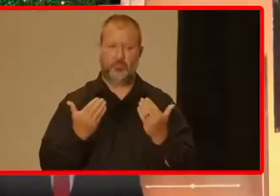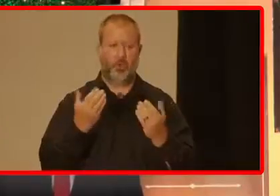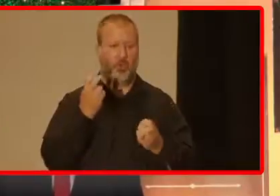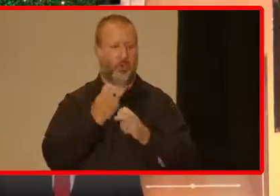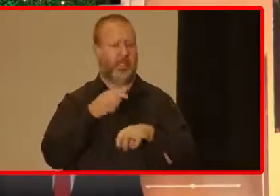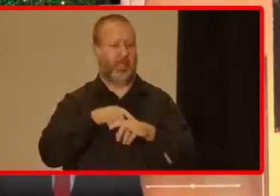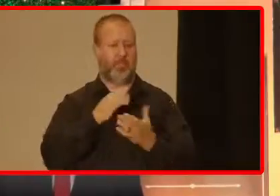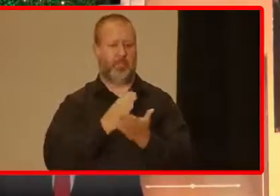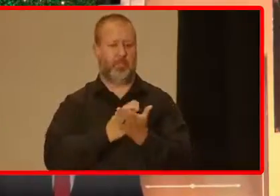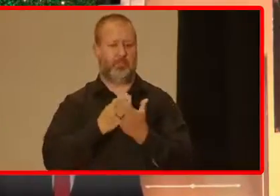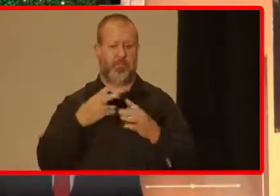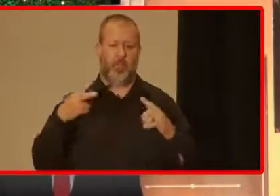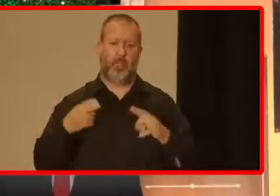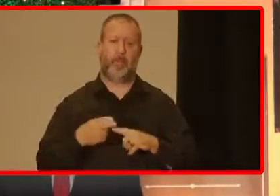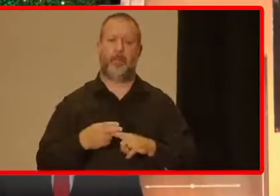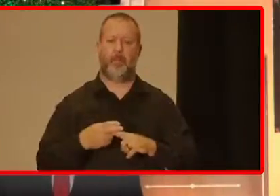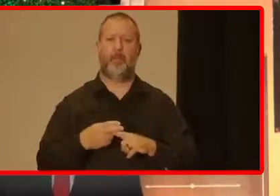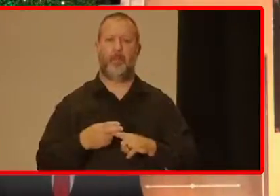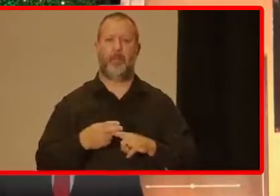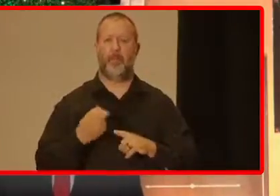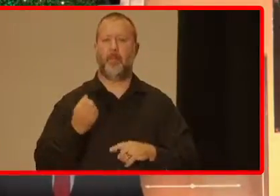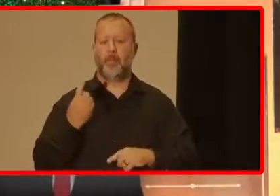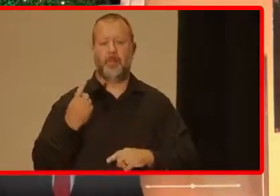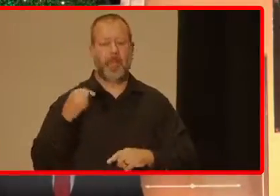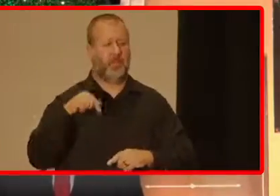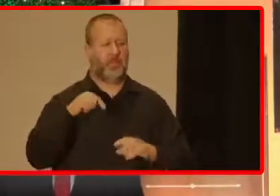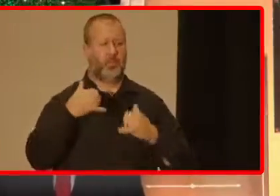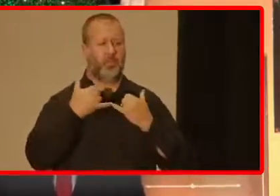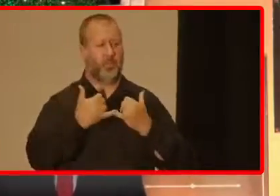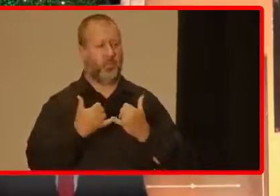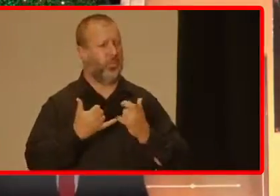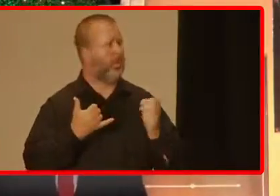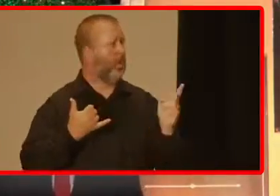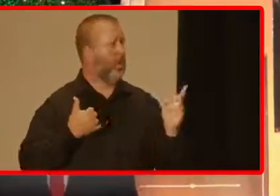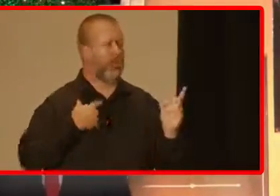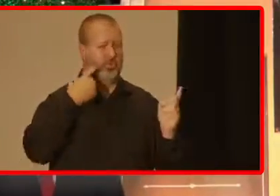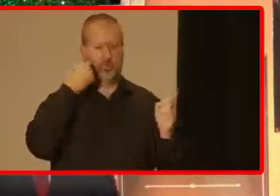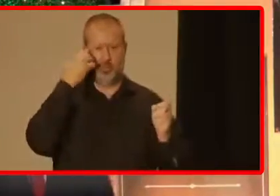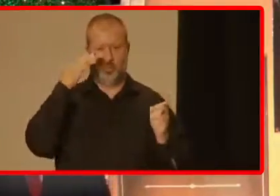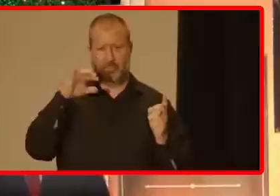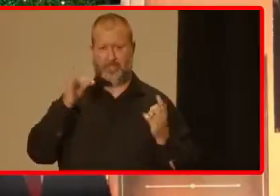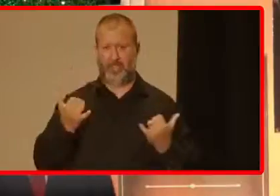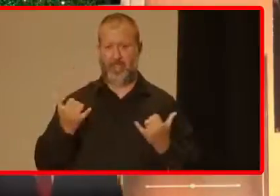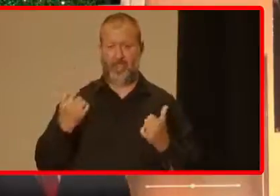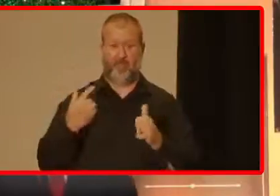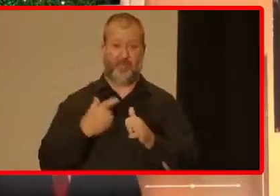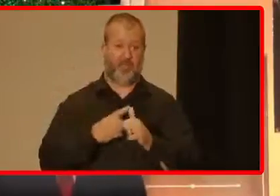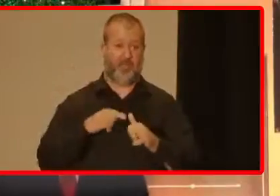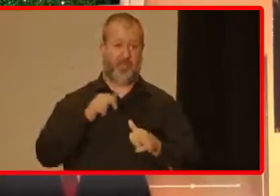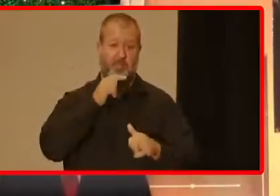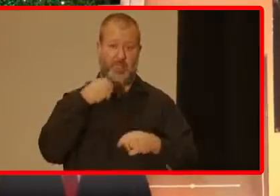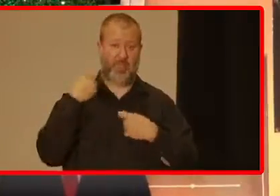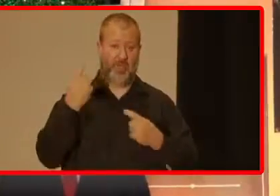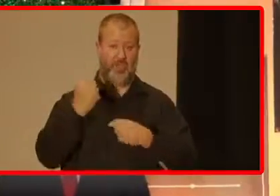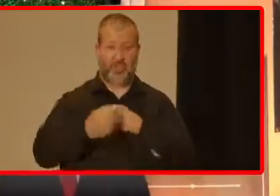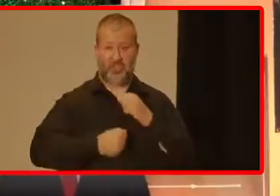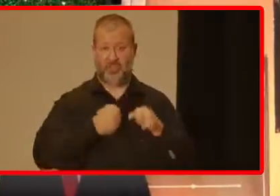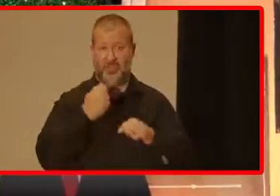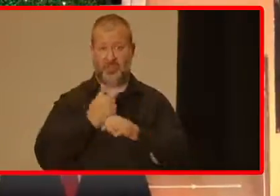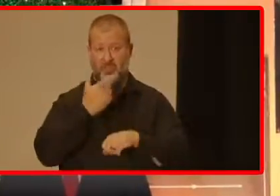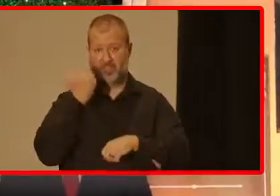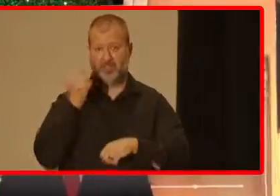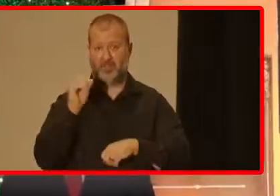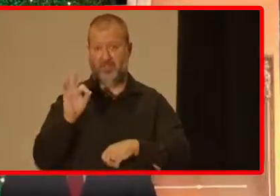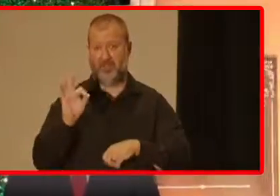difficult of budgetary environments. And this award, I just found out tonight, it was the inaugural because I haven't been here for a few years because